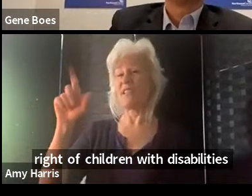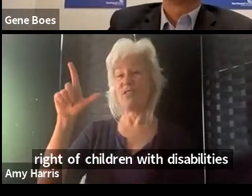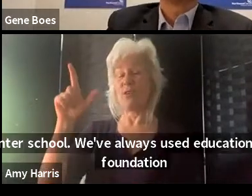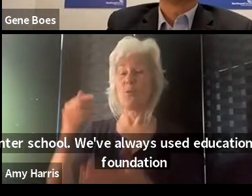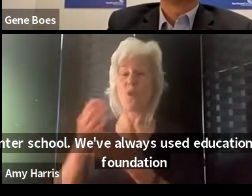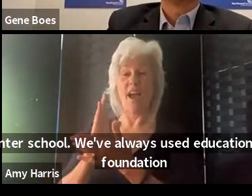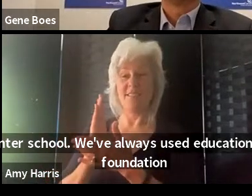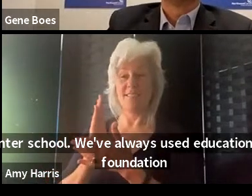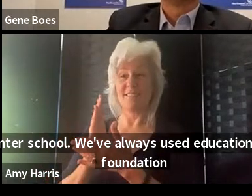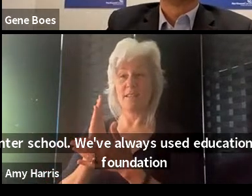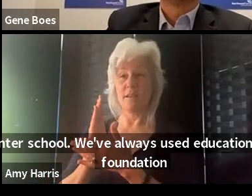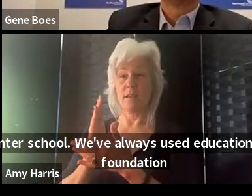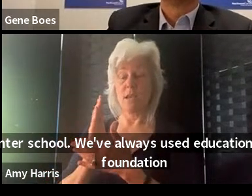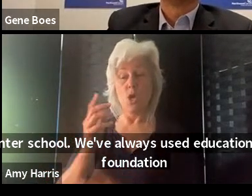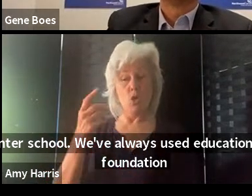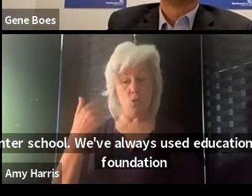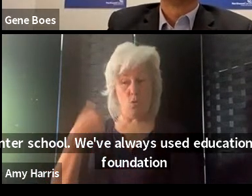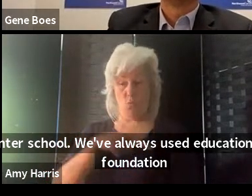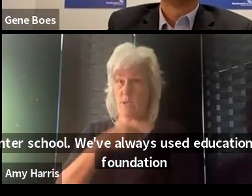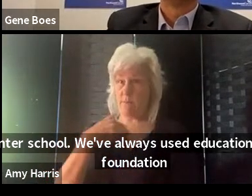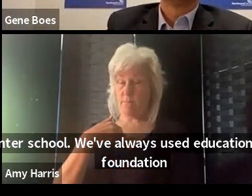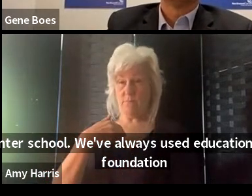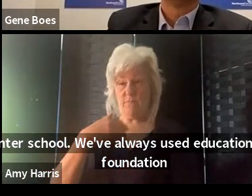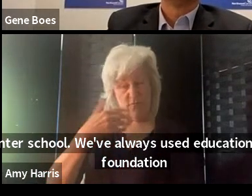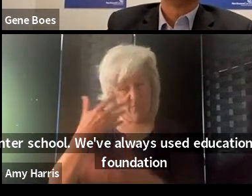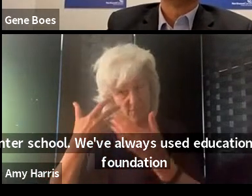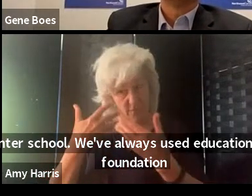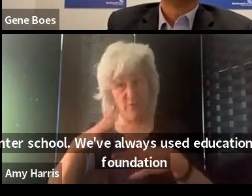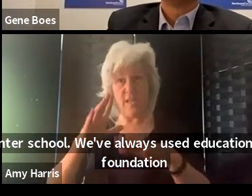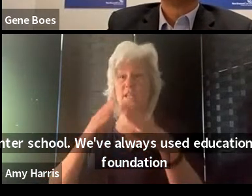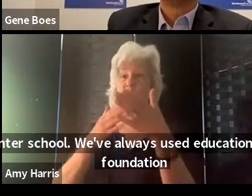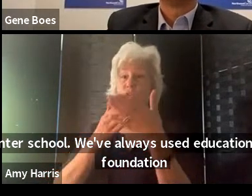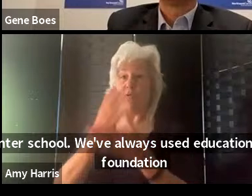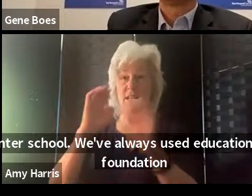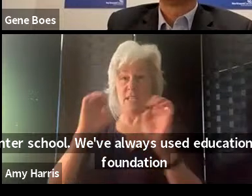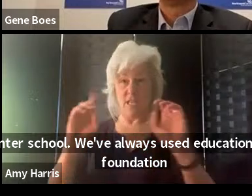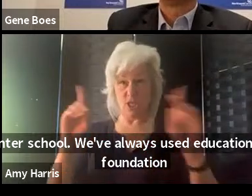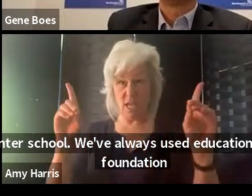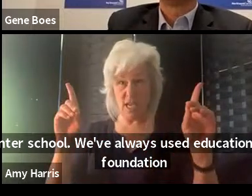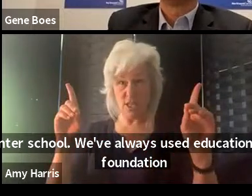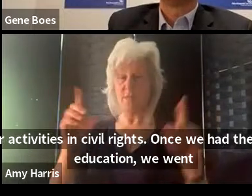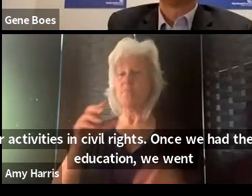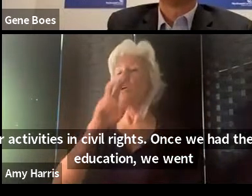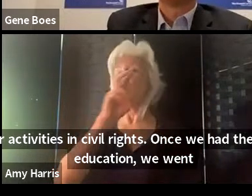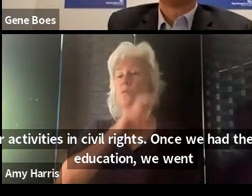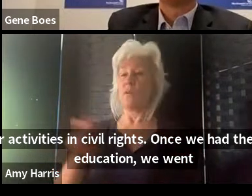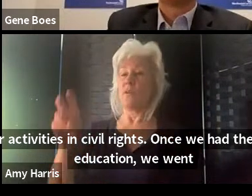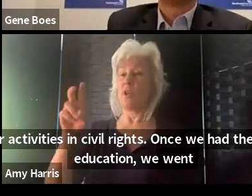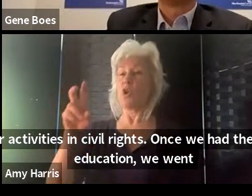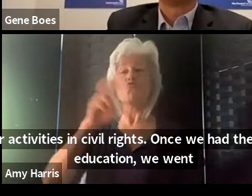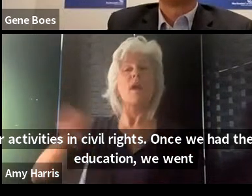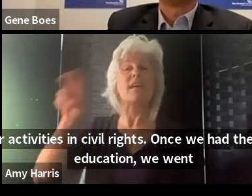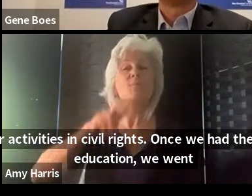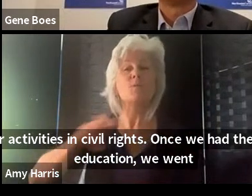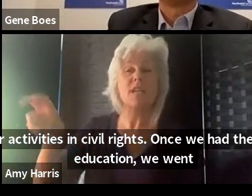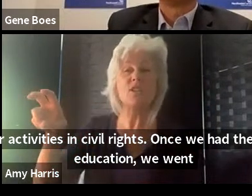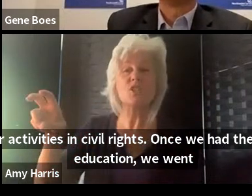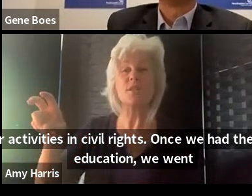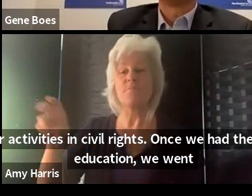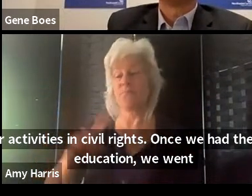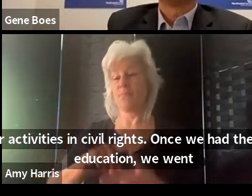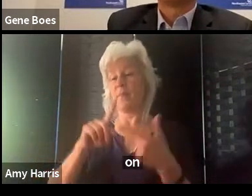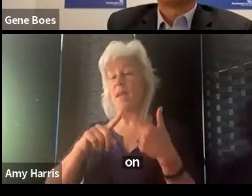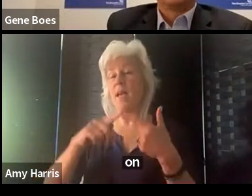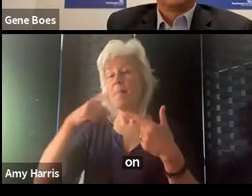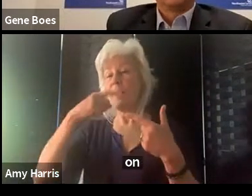to education, we went on to the right for transportation, public housing,